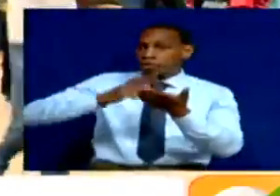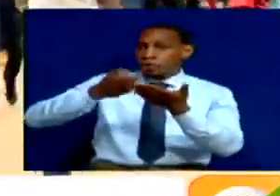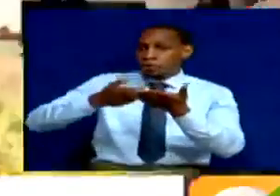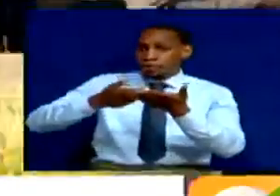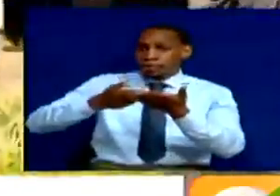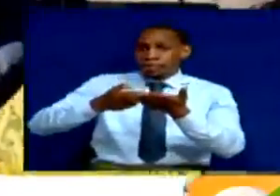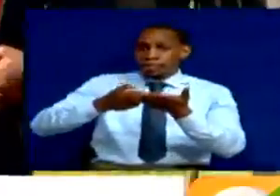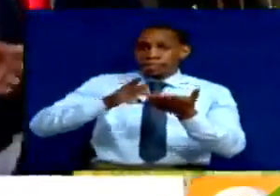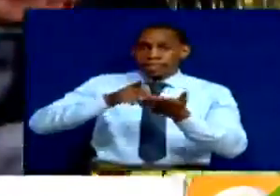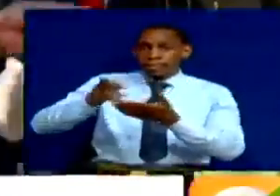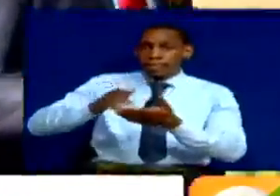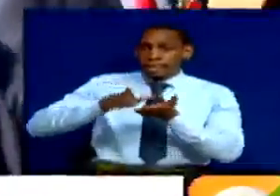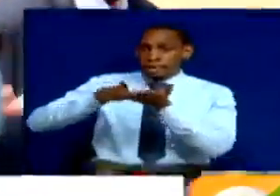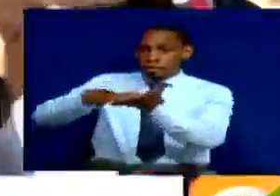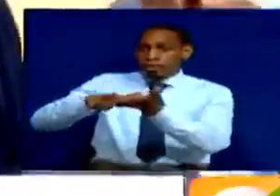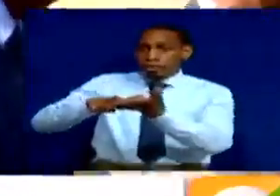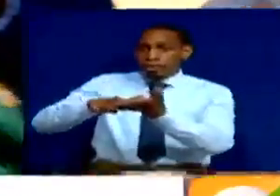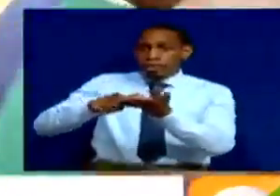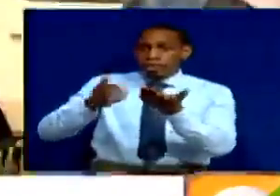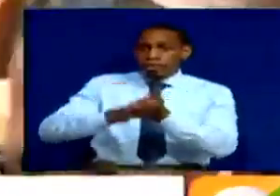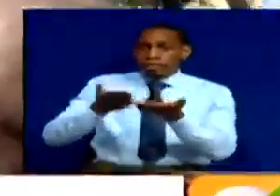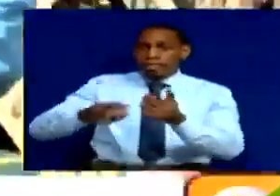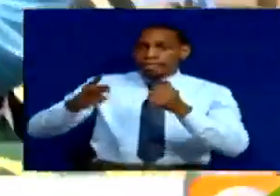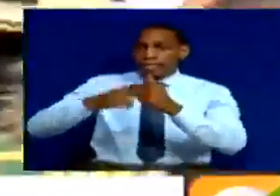resources to service the current debt load, which stands at